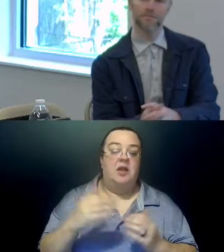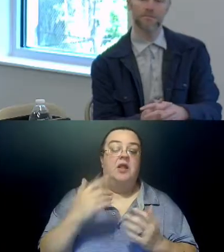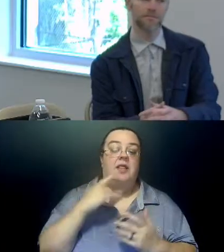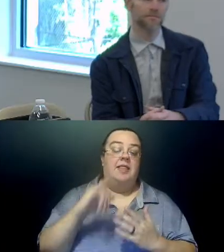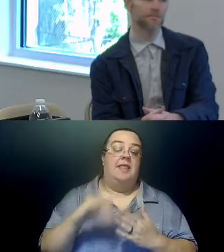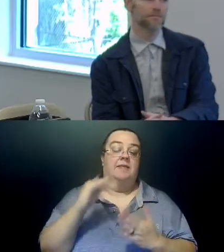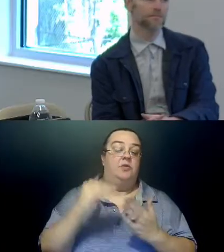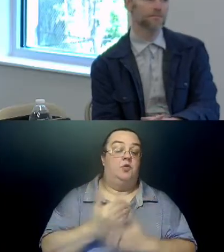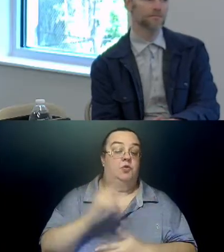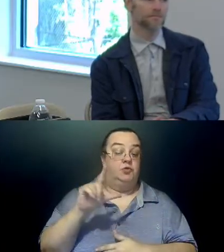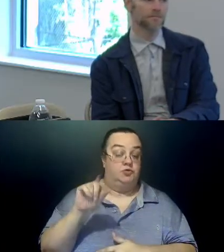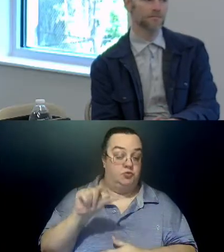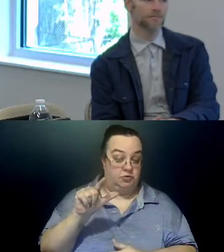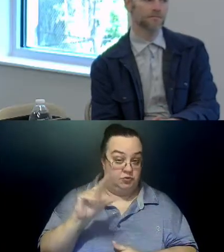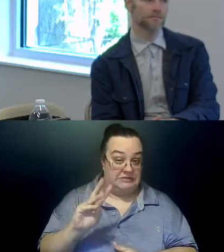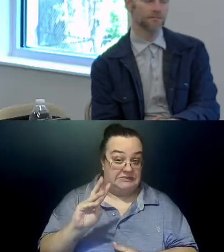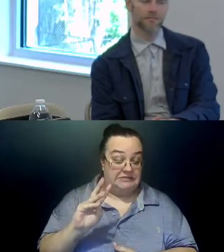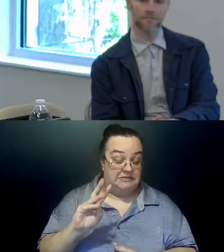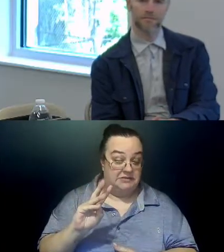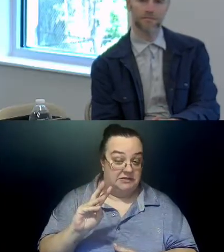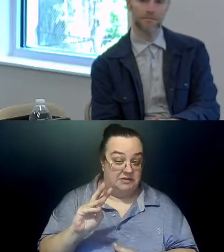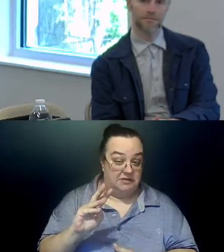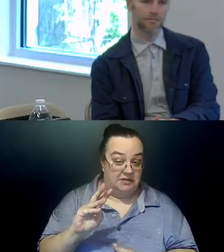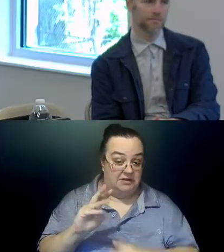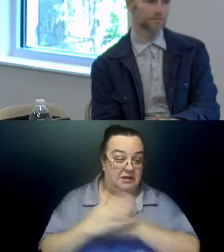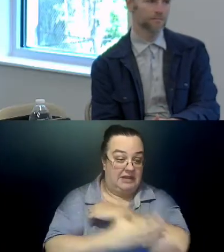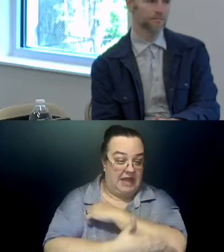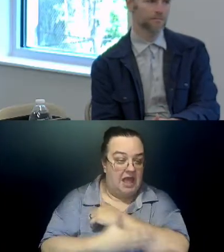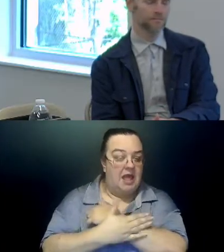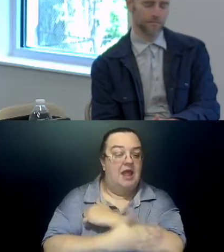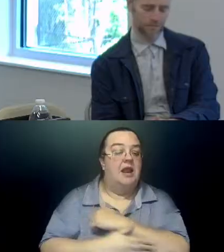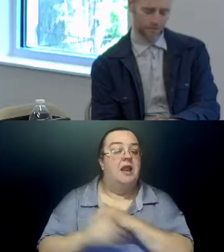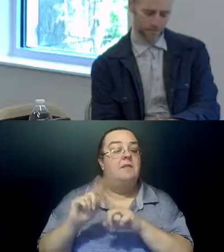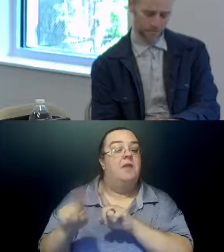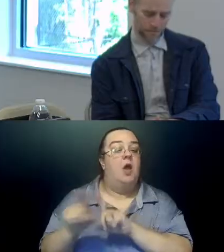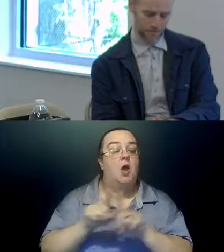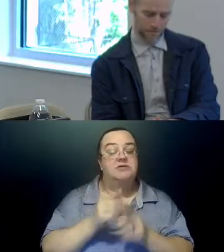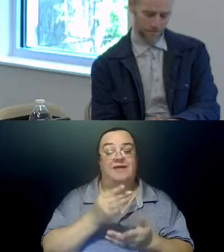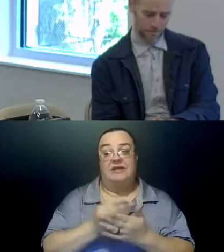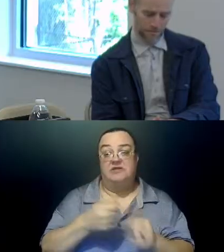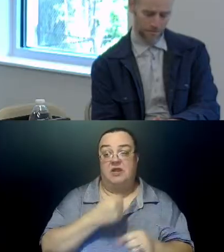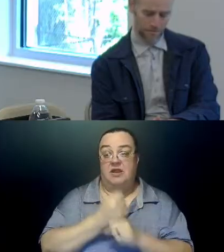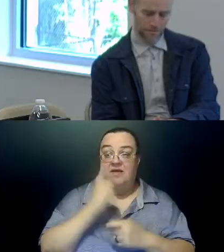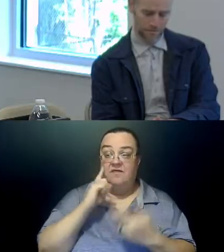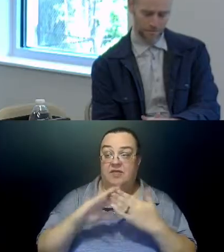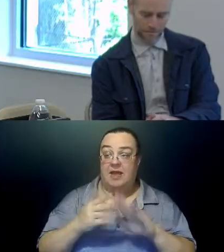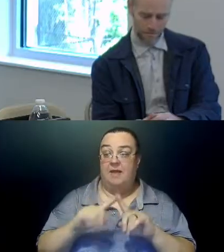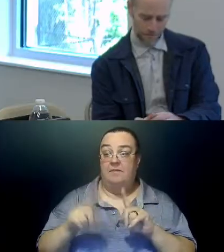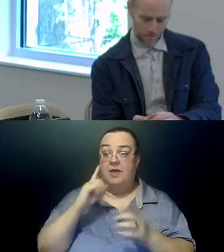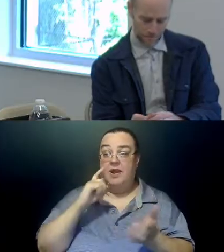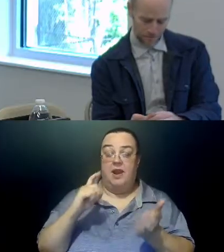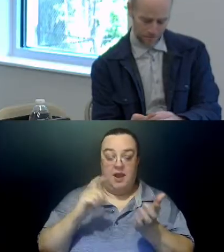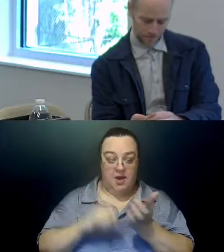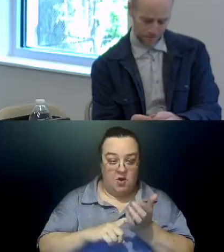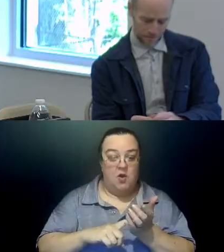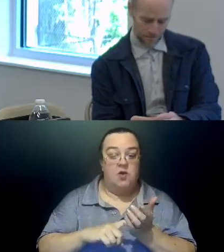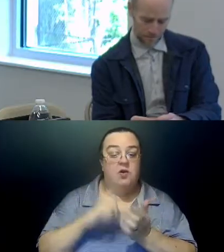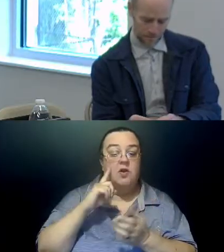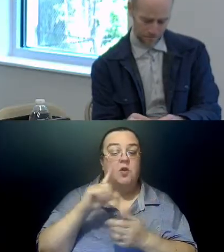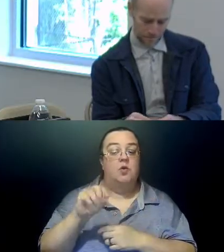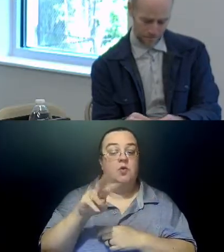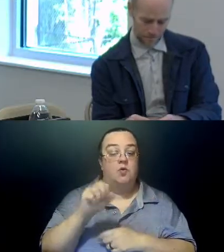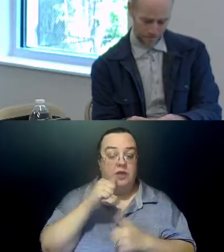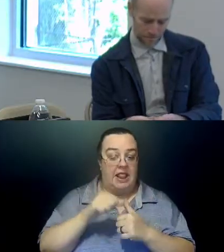2026 calendar year, but also the financial year for the town. But I noticed in a newsletter about later in that year,